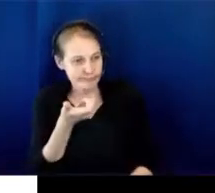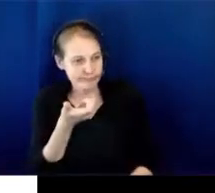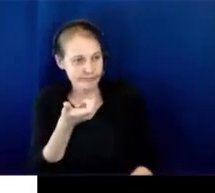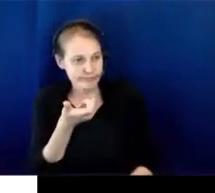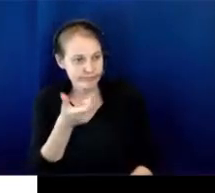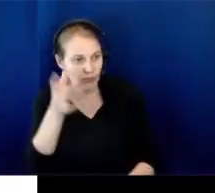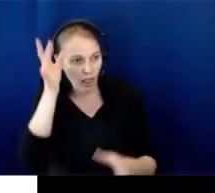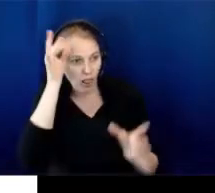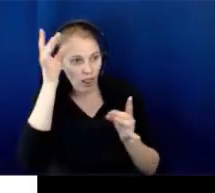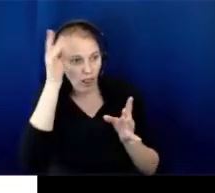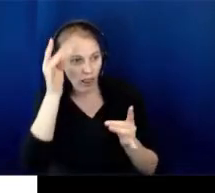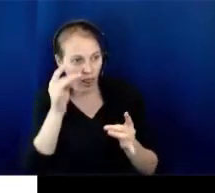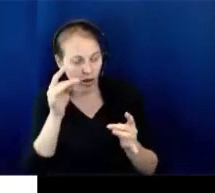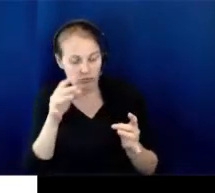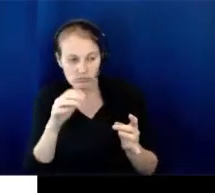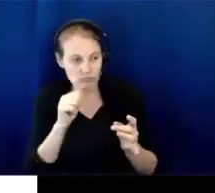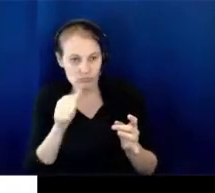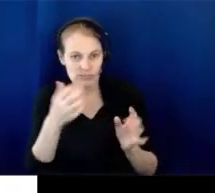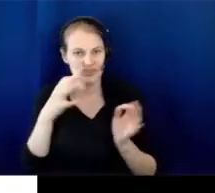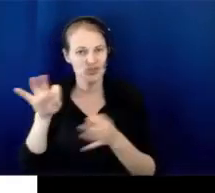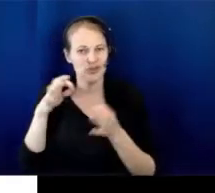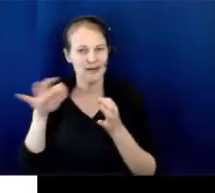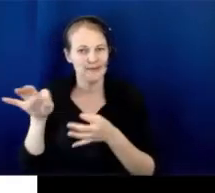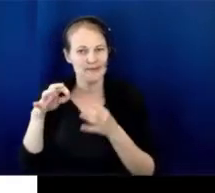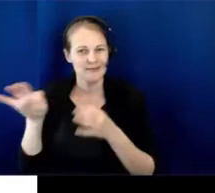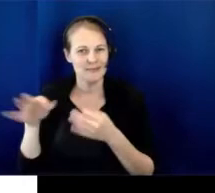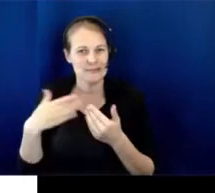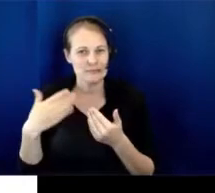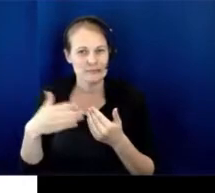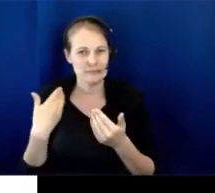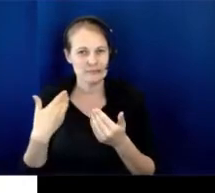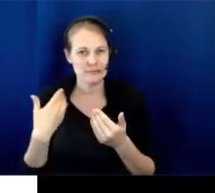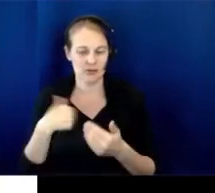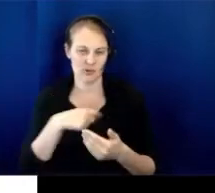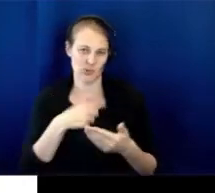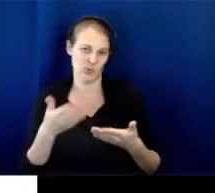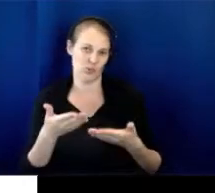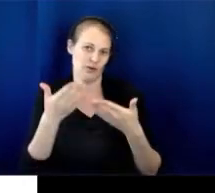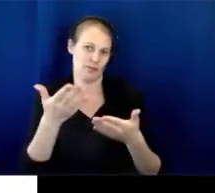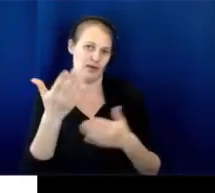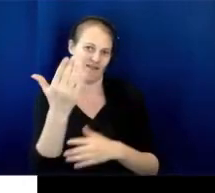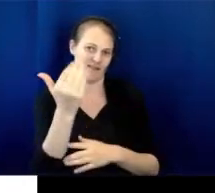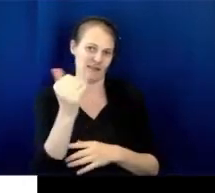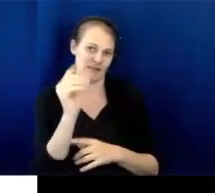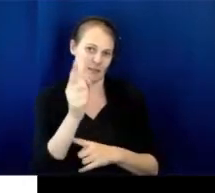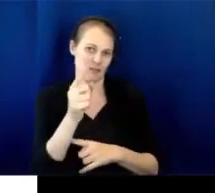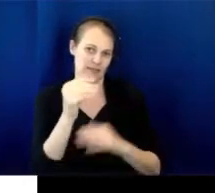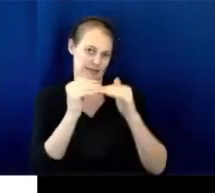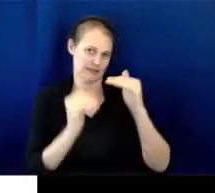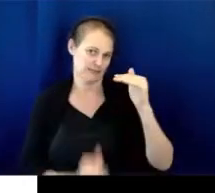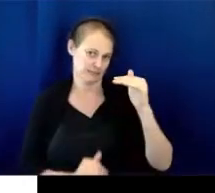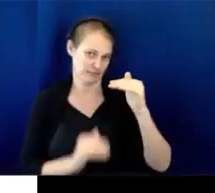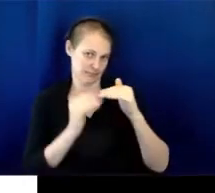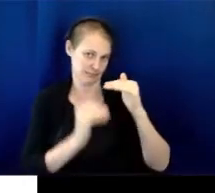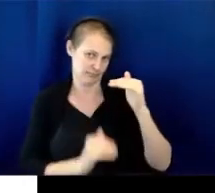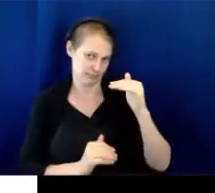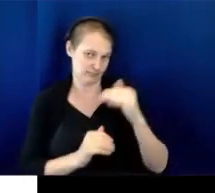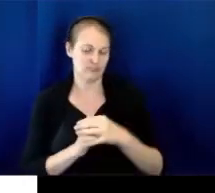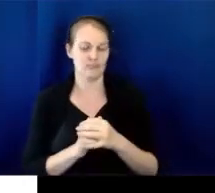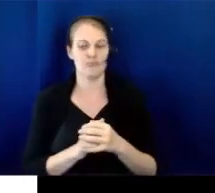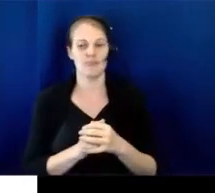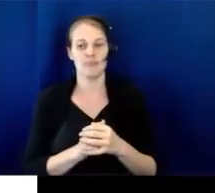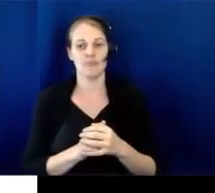get distracted. So we always, as I said earlier, we always kind of recommend 15 minutes or less. And this is a really great way if